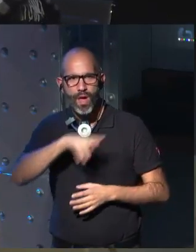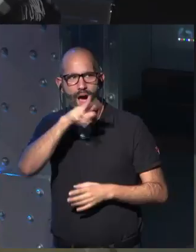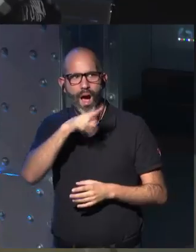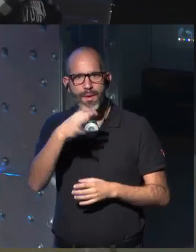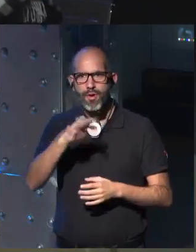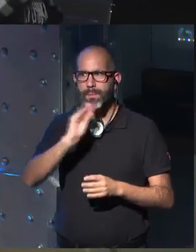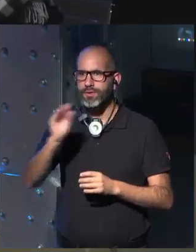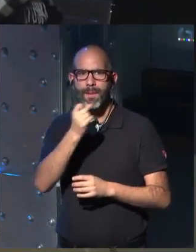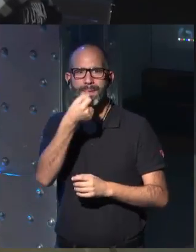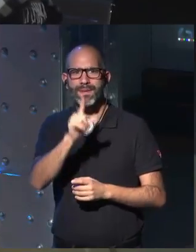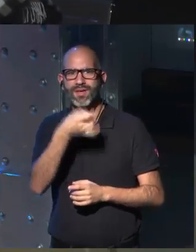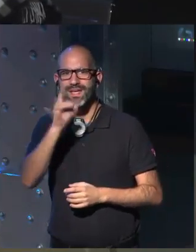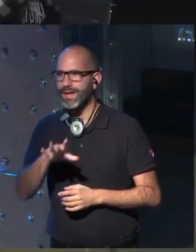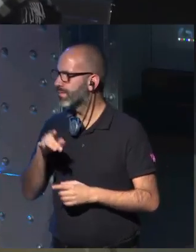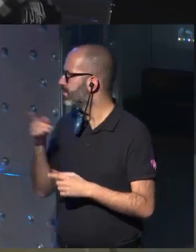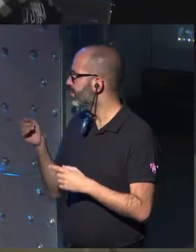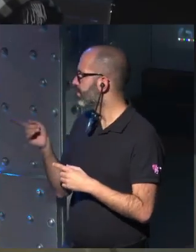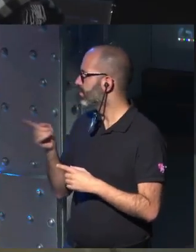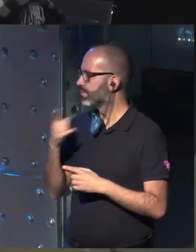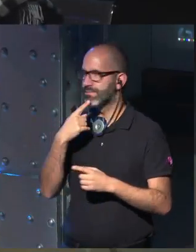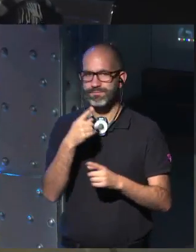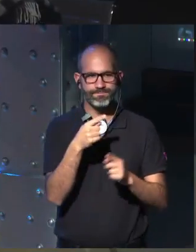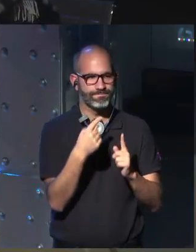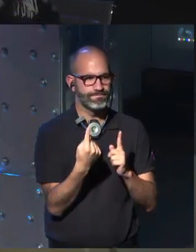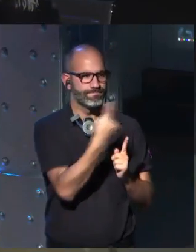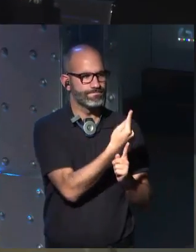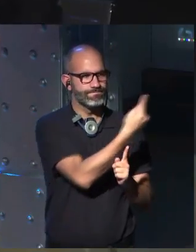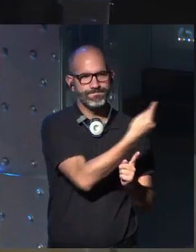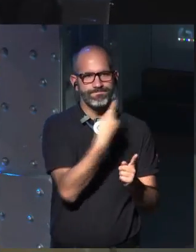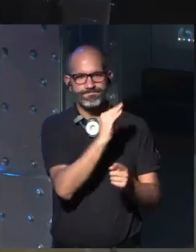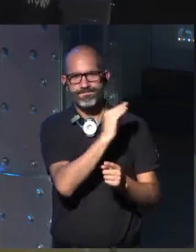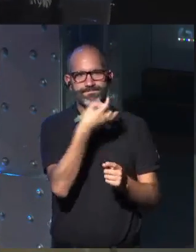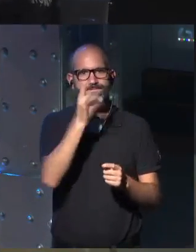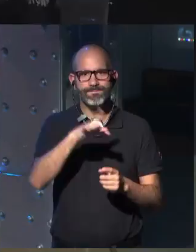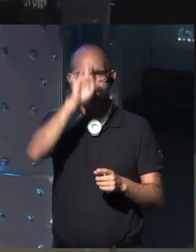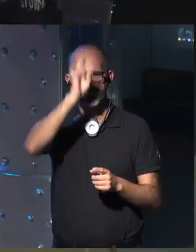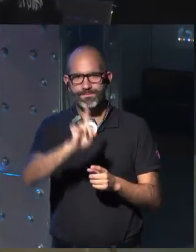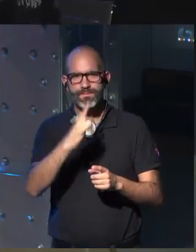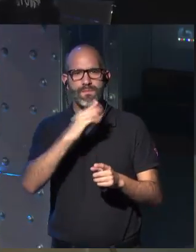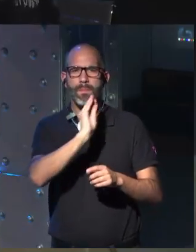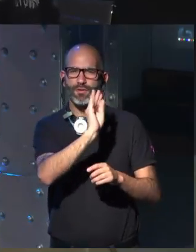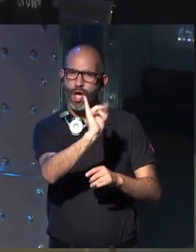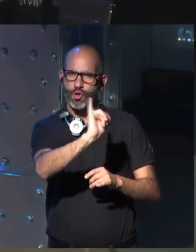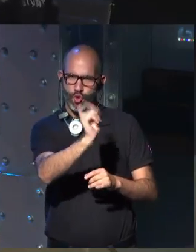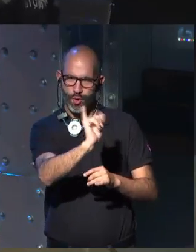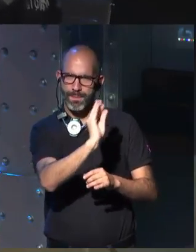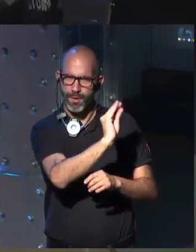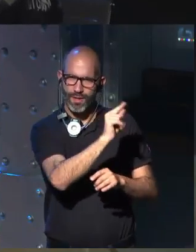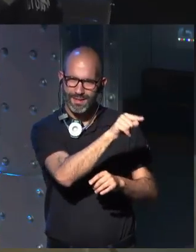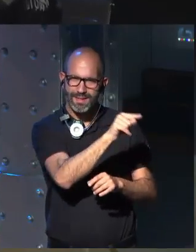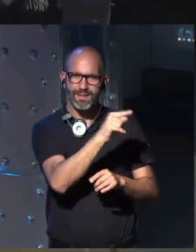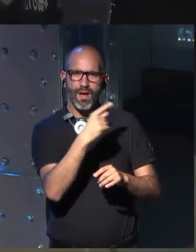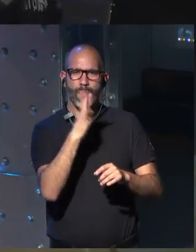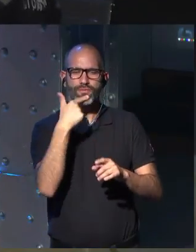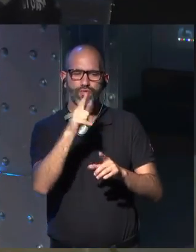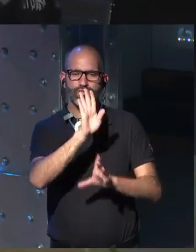I don't know really which one of you I want to ask first. I want to ask you, Yuri, how you ended up in this. I know it has